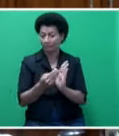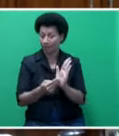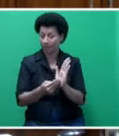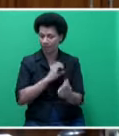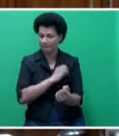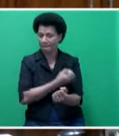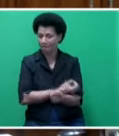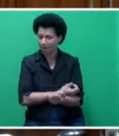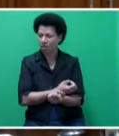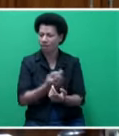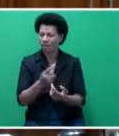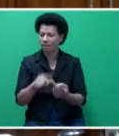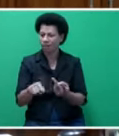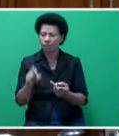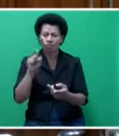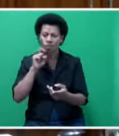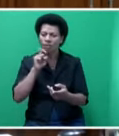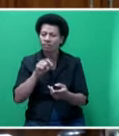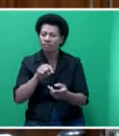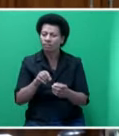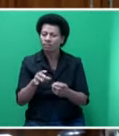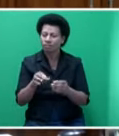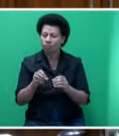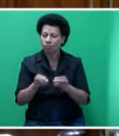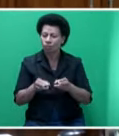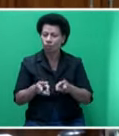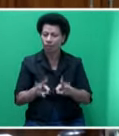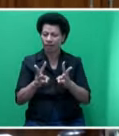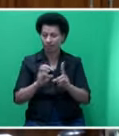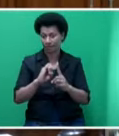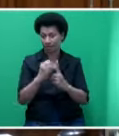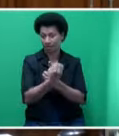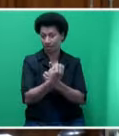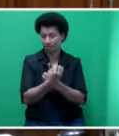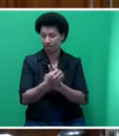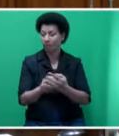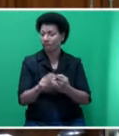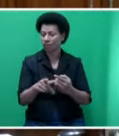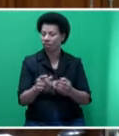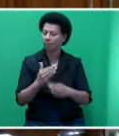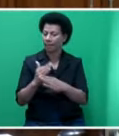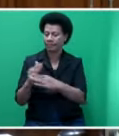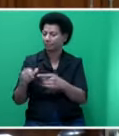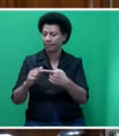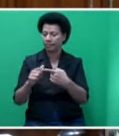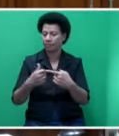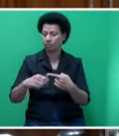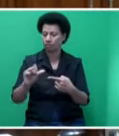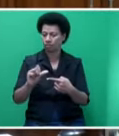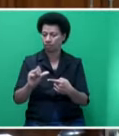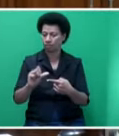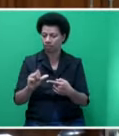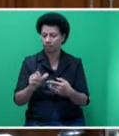Minister for Waterways and Environment to make regulations to exempt certain polystyrene products from polystyrene ban.